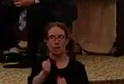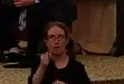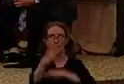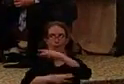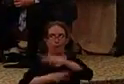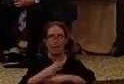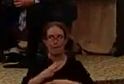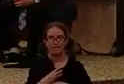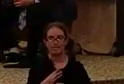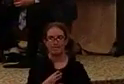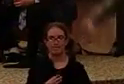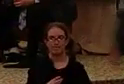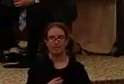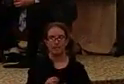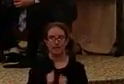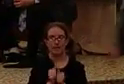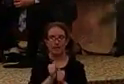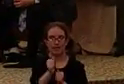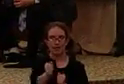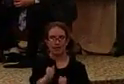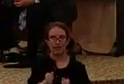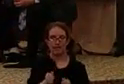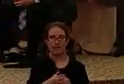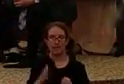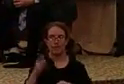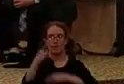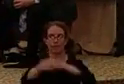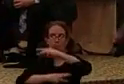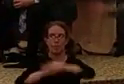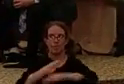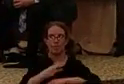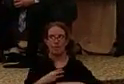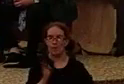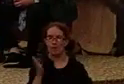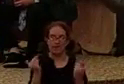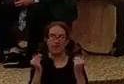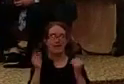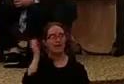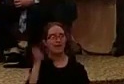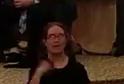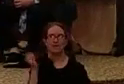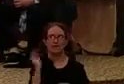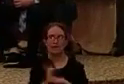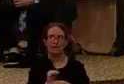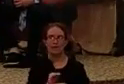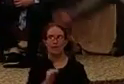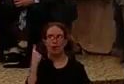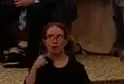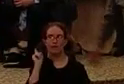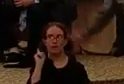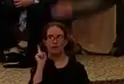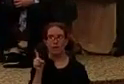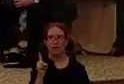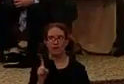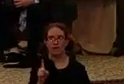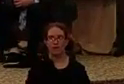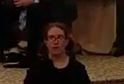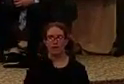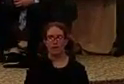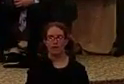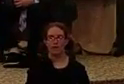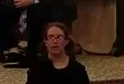world? And I'm going to be led by the things of the world? Am I? Oh, come on, hear me tonight. There's only one or the other